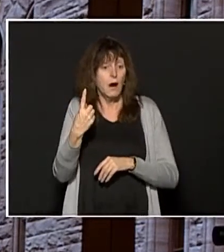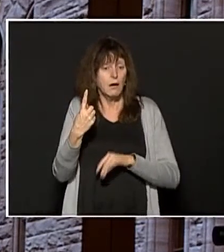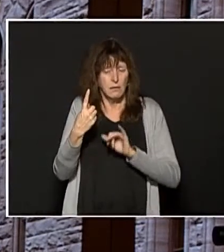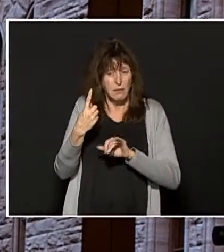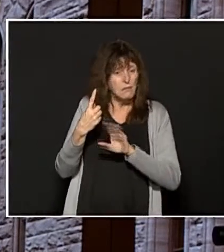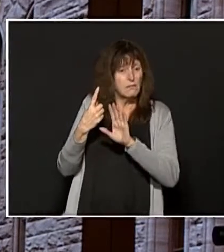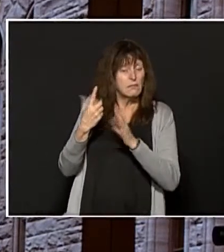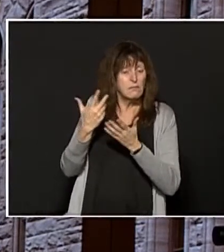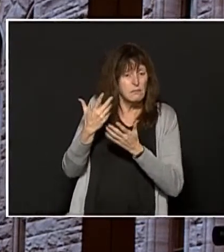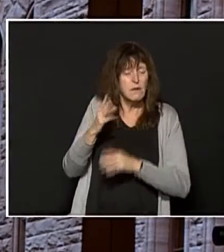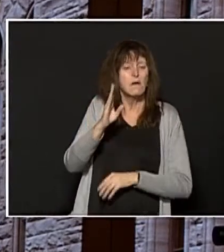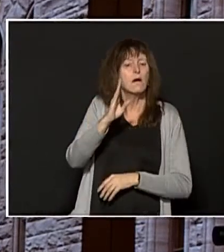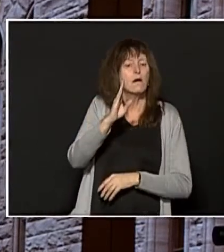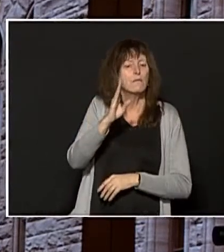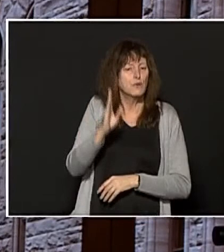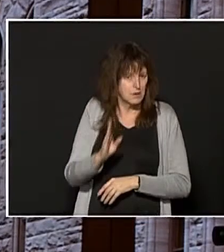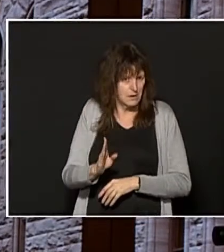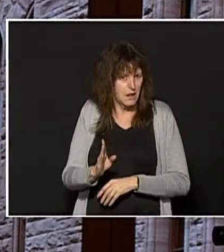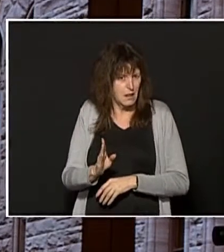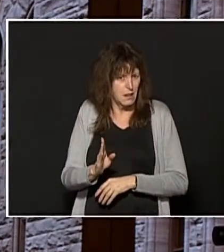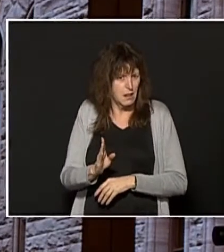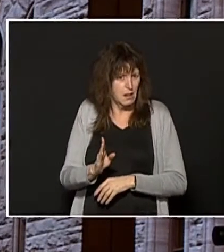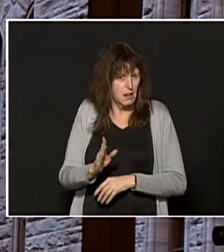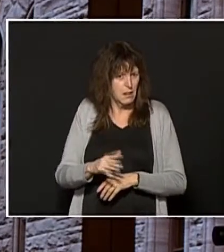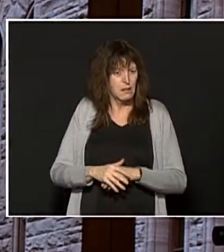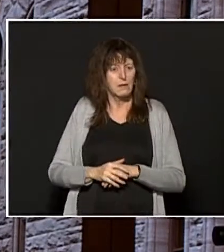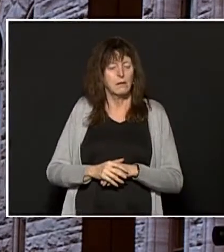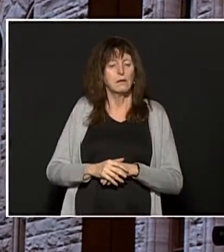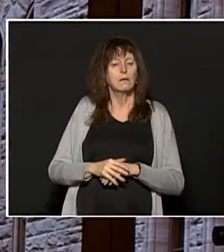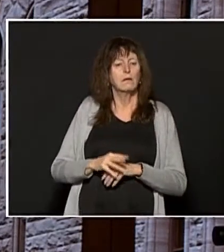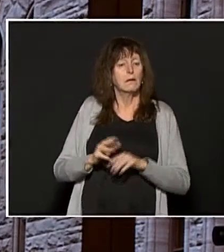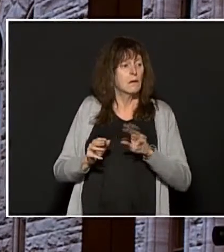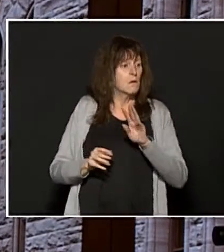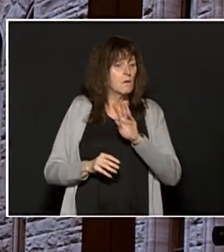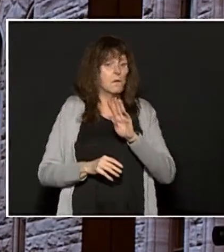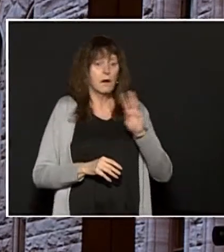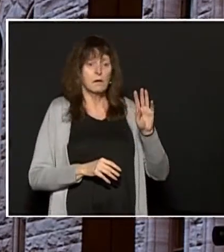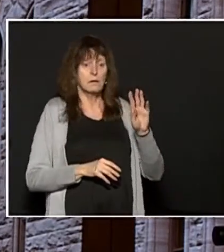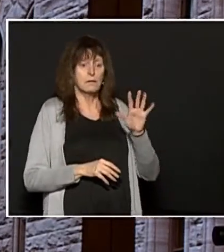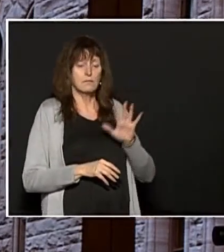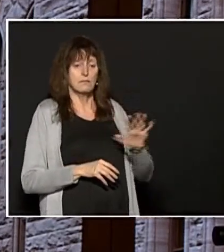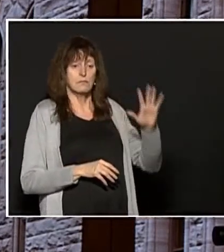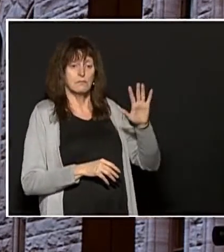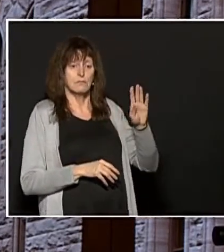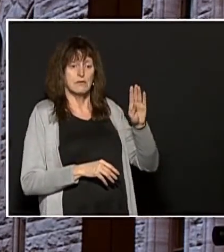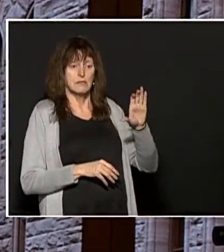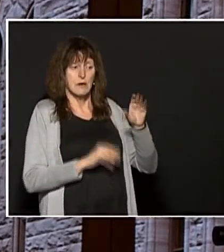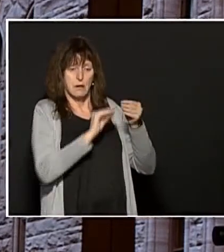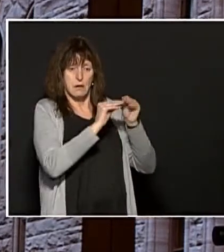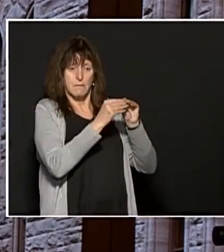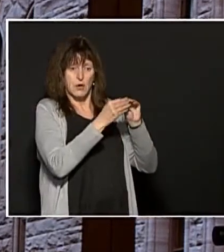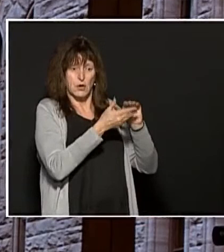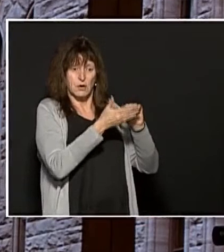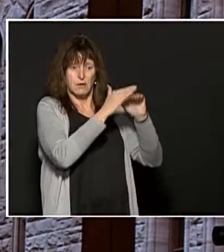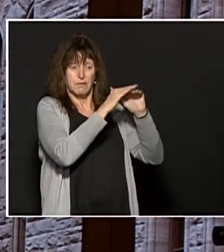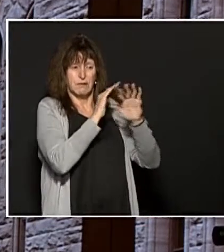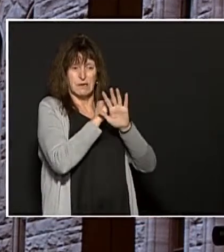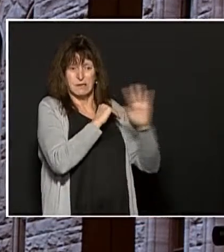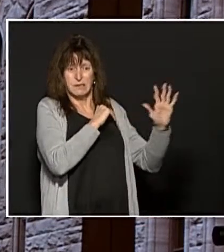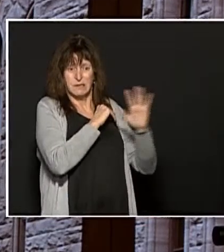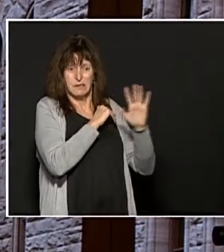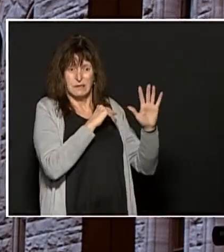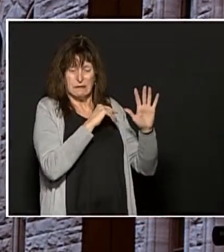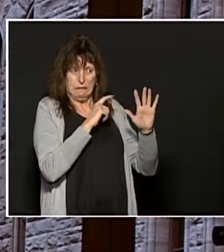on the West Coast, but that doesn't mean we can't go the same way. So we have to be really cautious in our care on these ones as